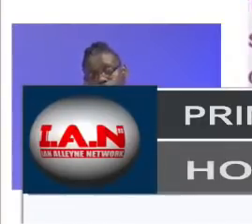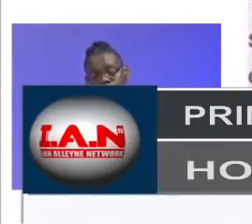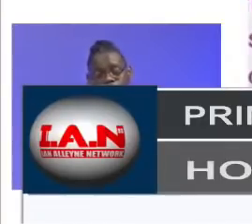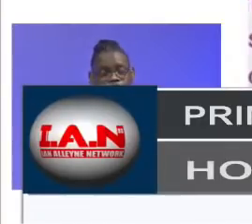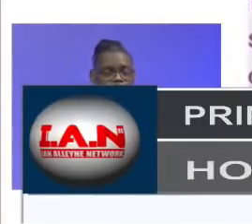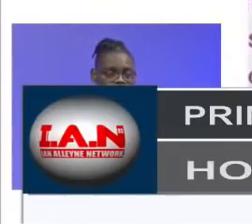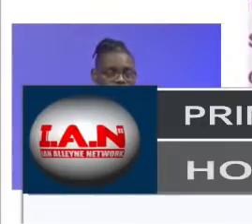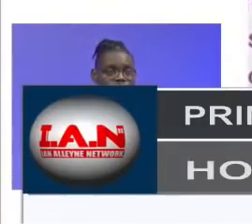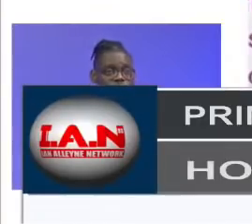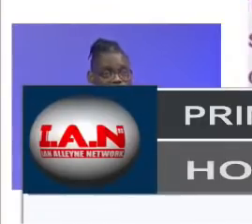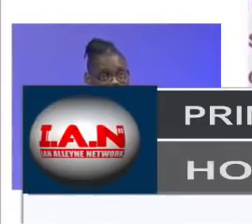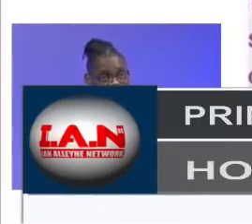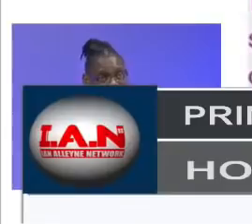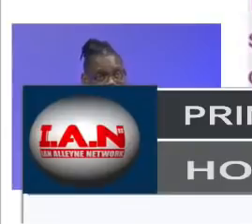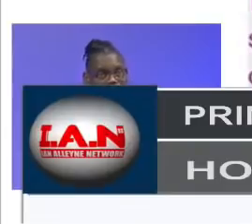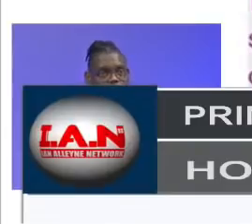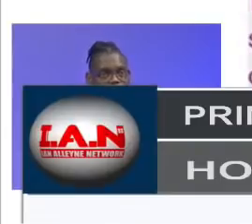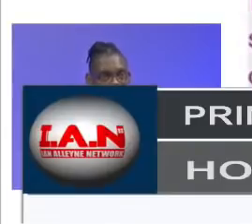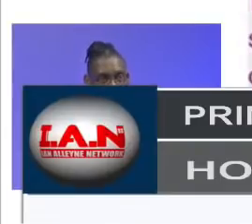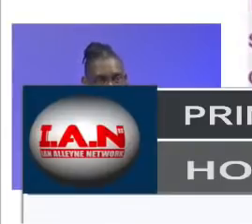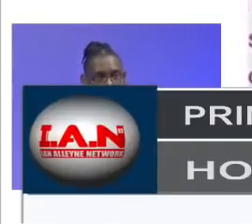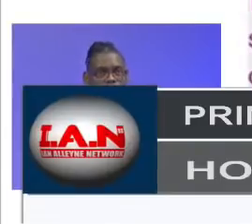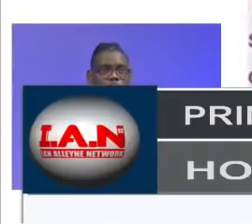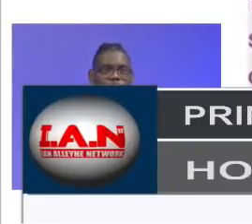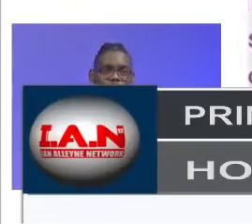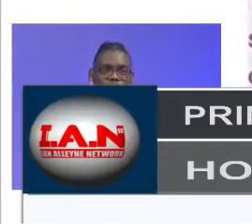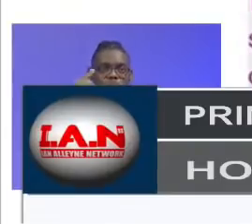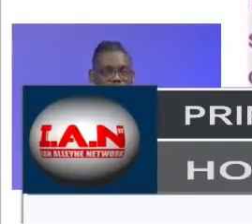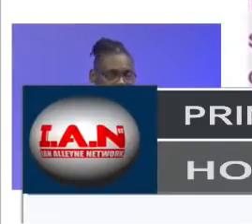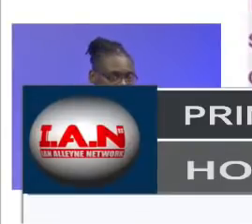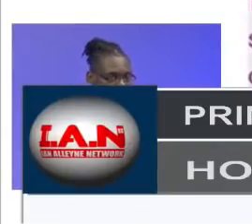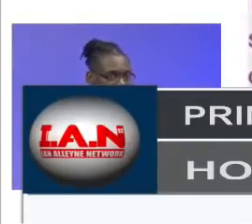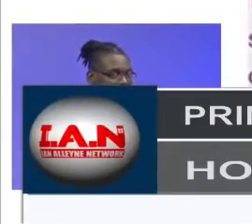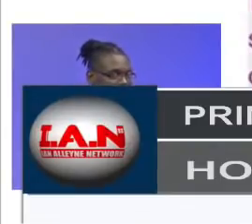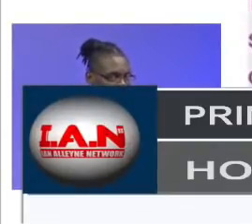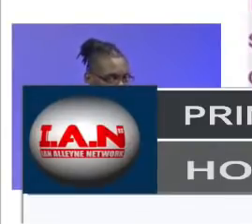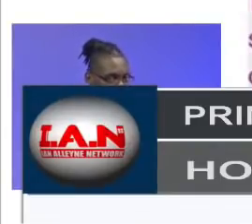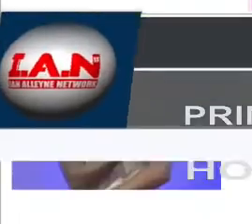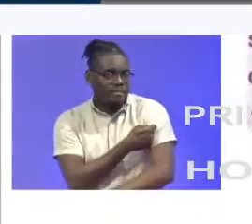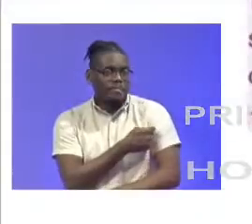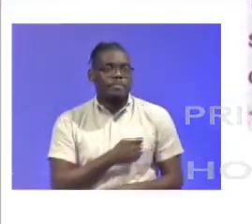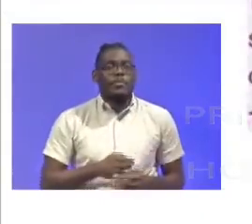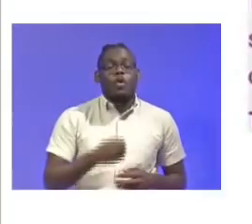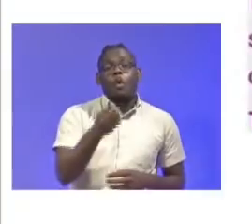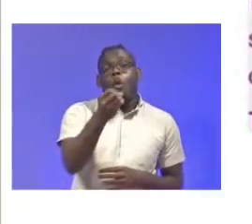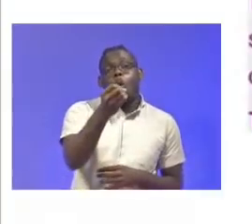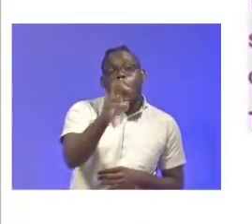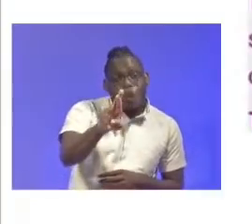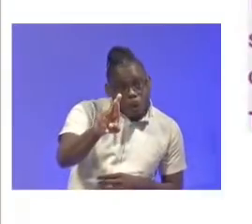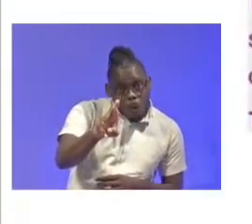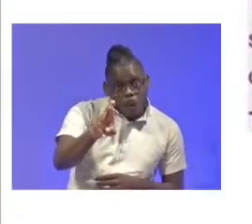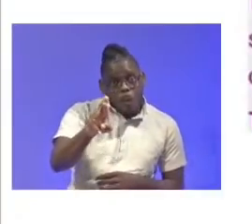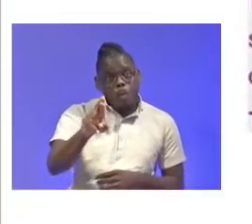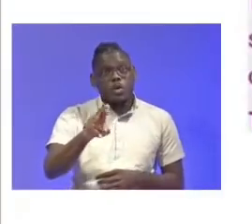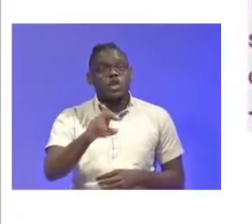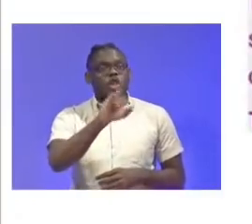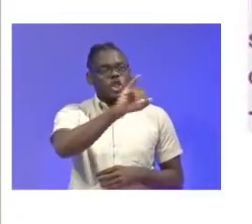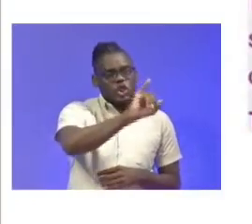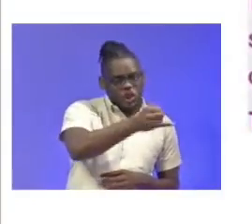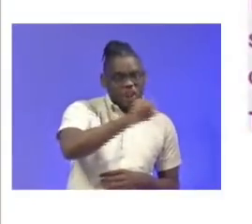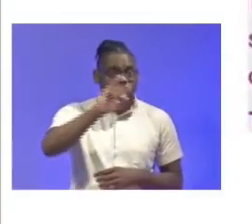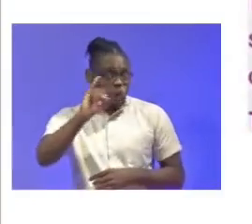or a two-dose regime, or the J&J one shot and done. Our